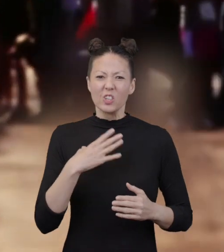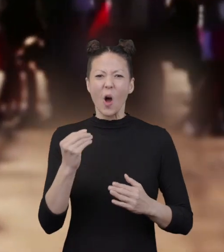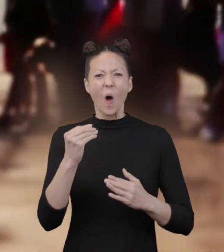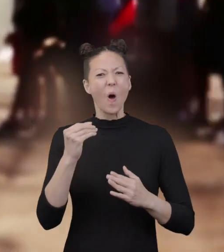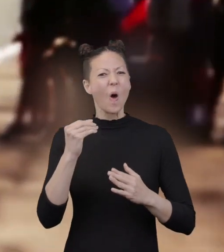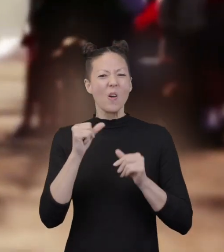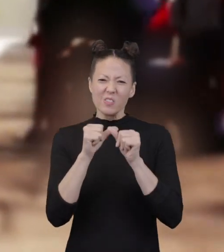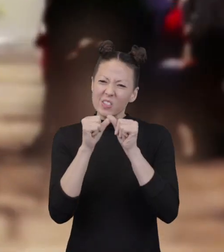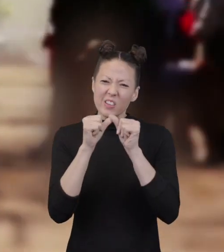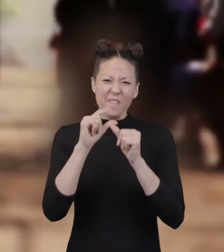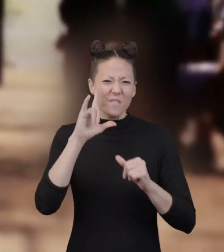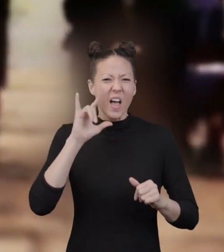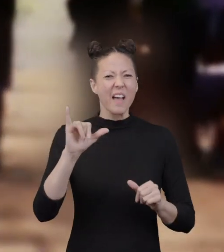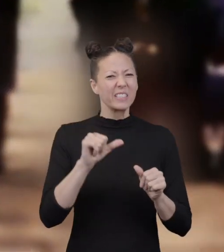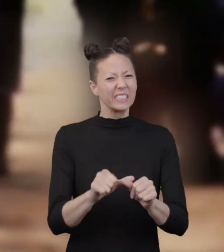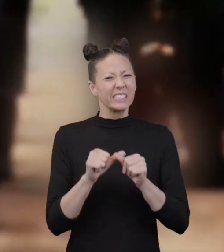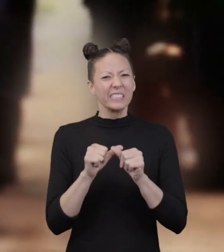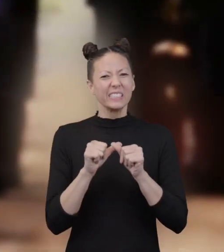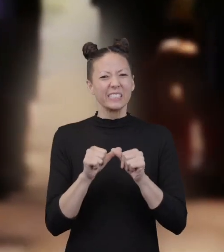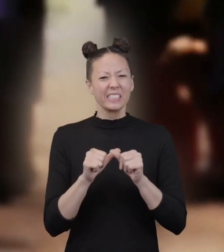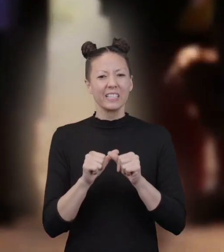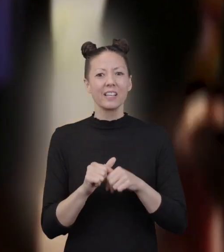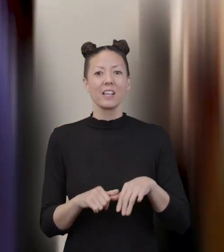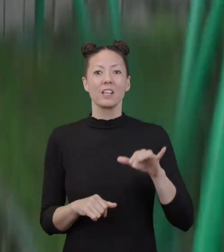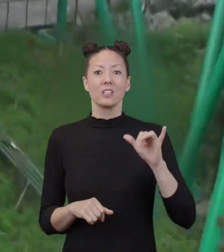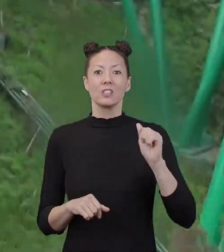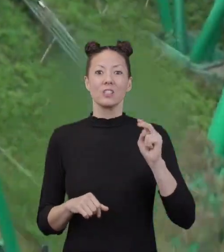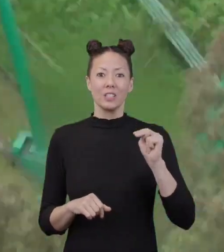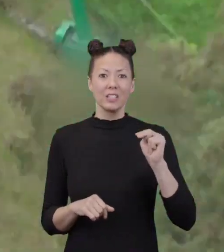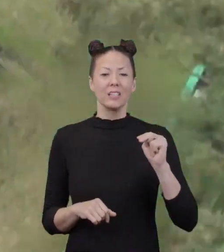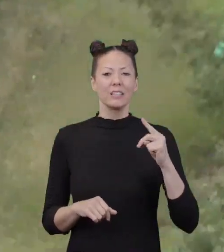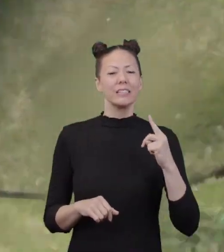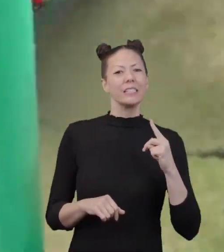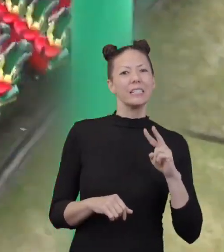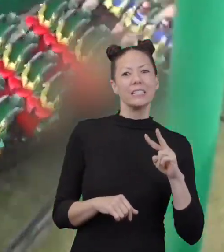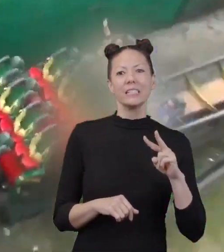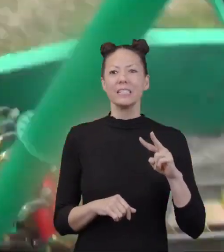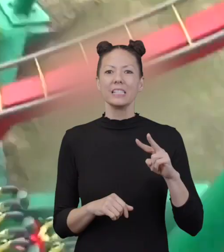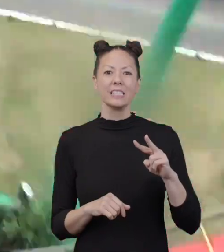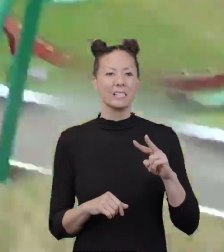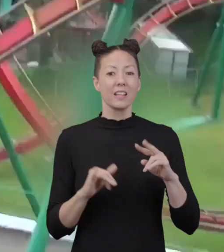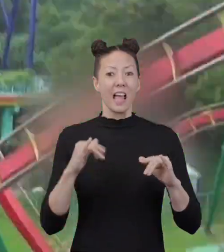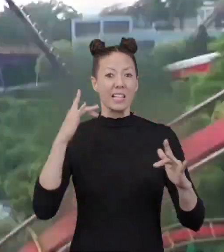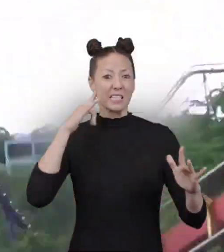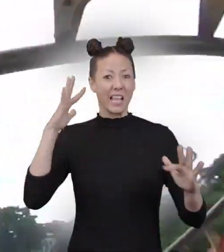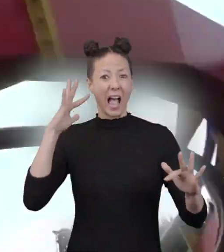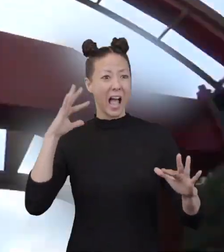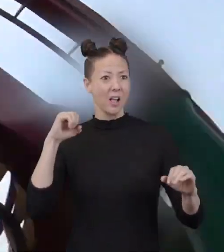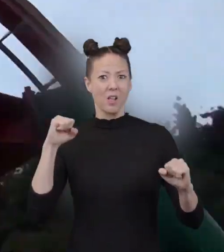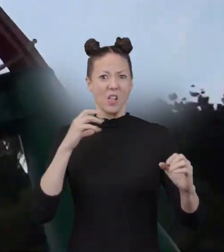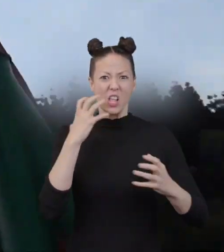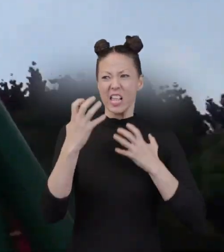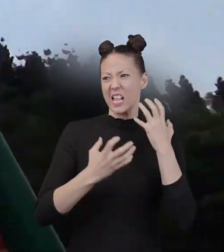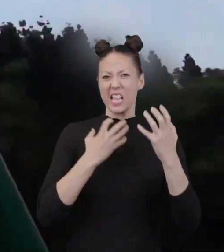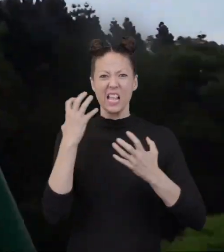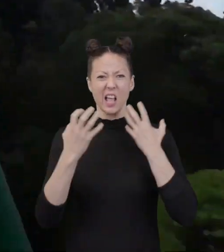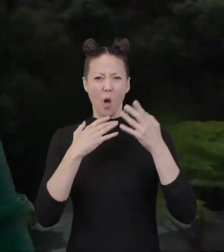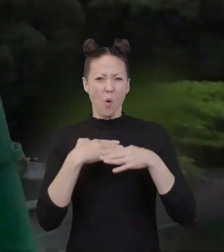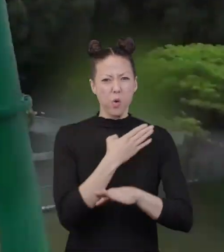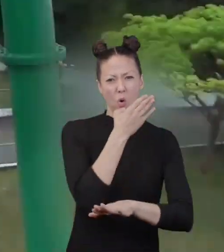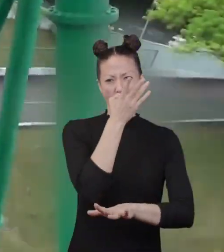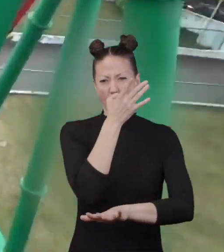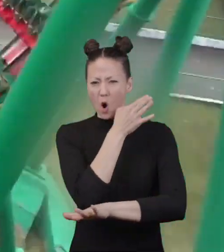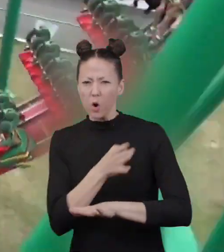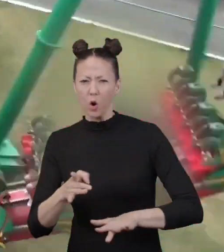wish it would go on forever, thought Jean. Another whooshing sound, as well as more screams,